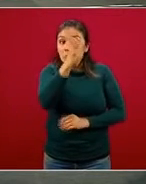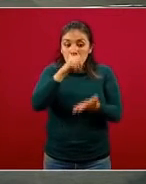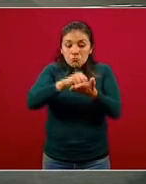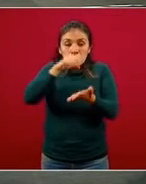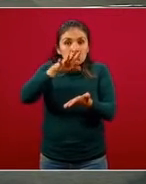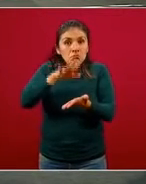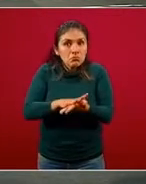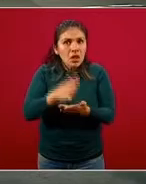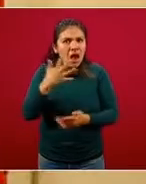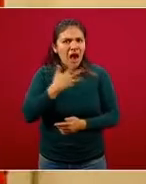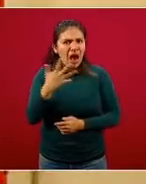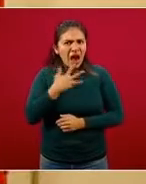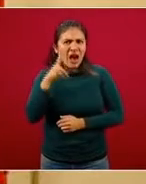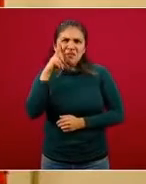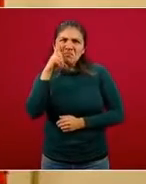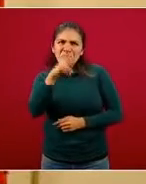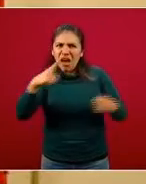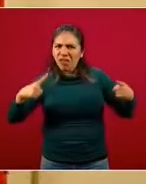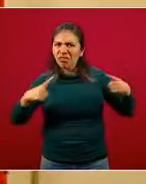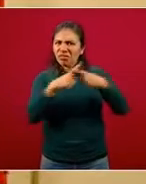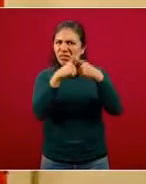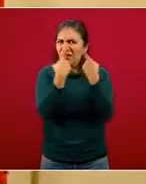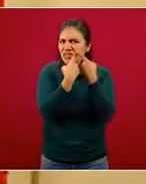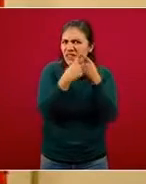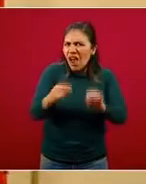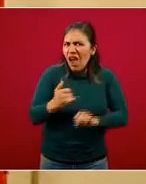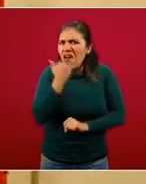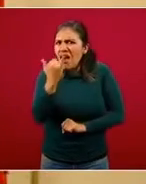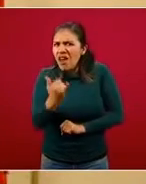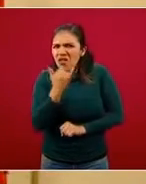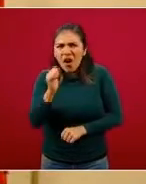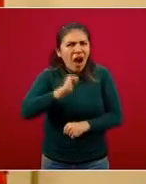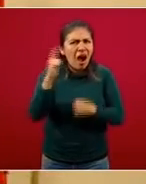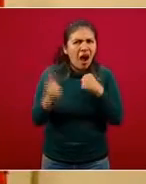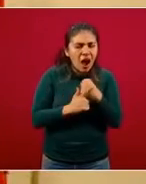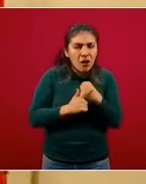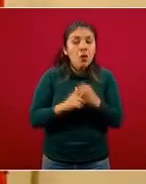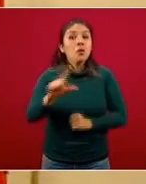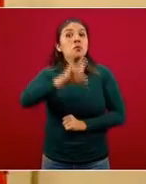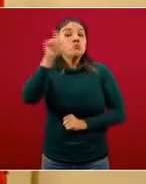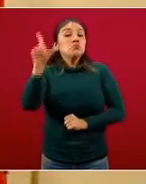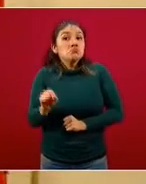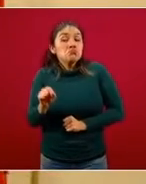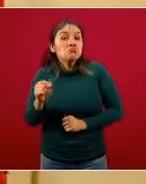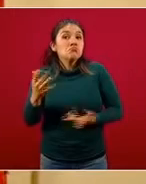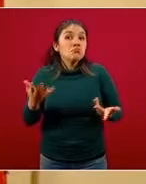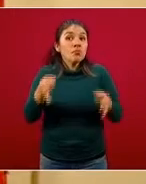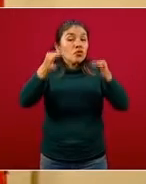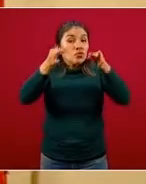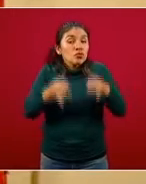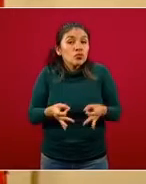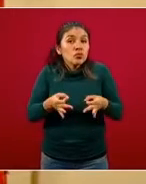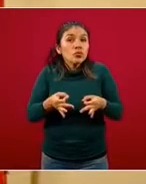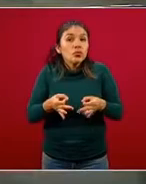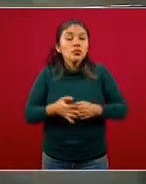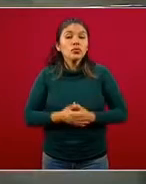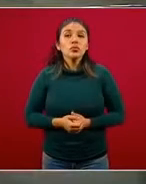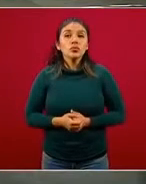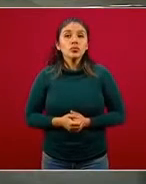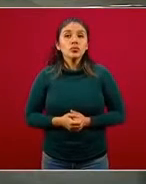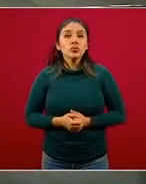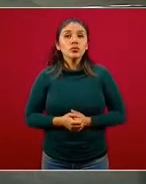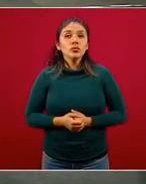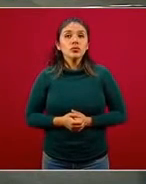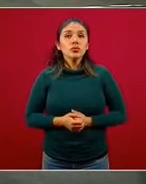the state authorities upload to the platform. So if there is some